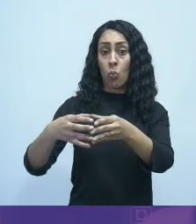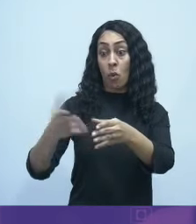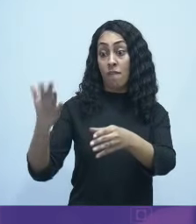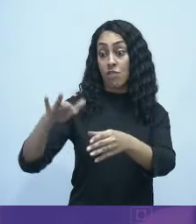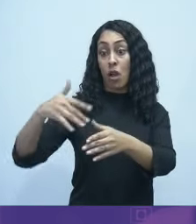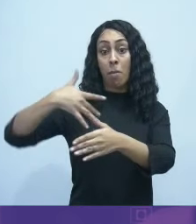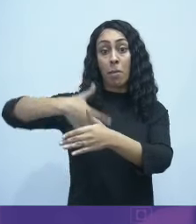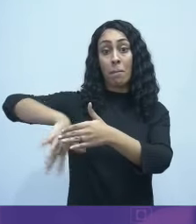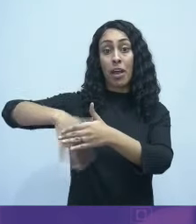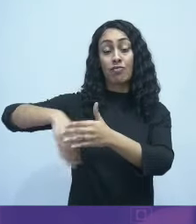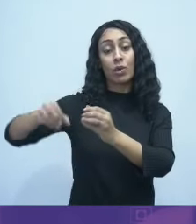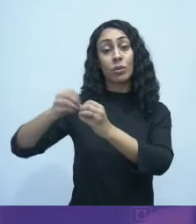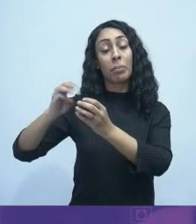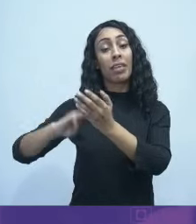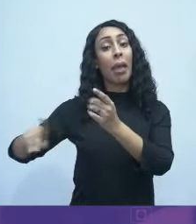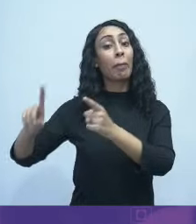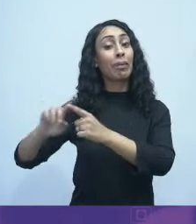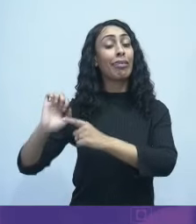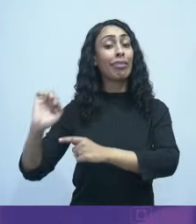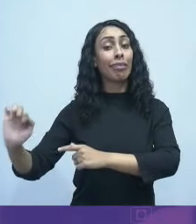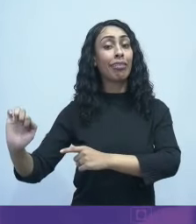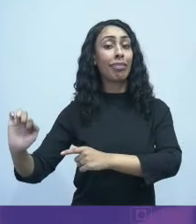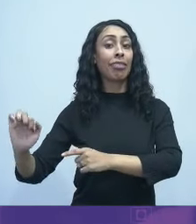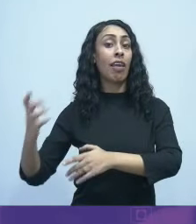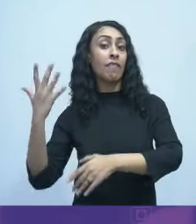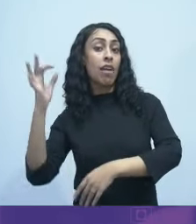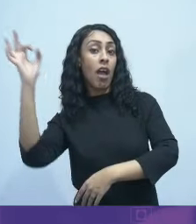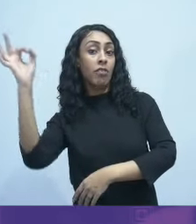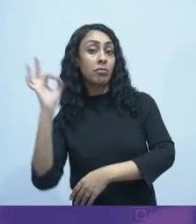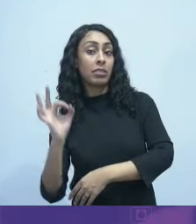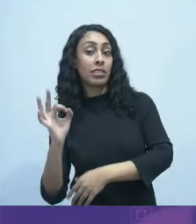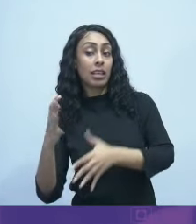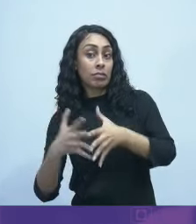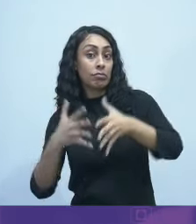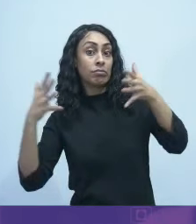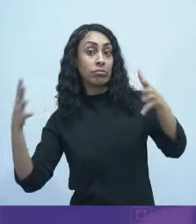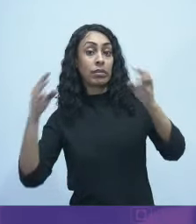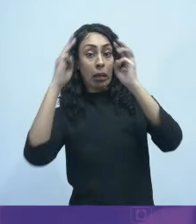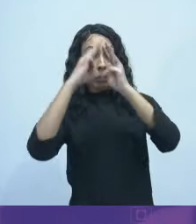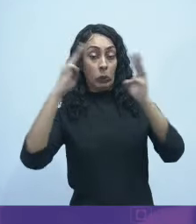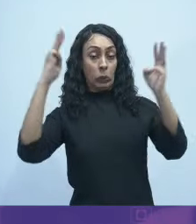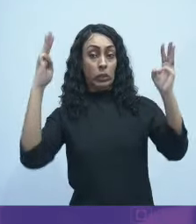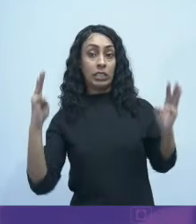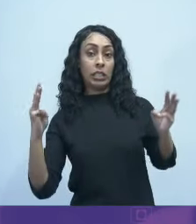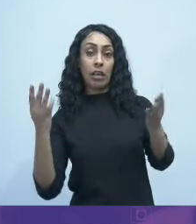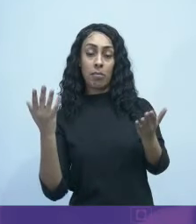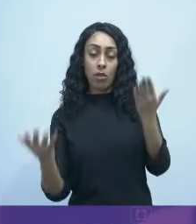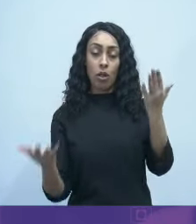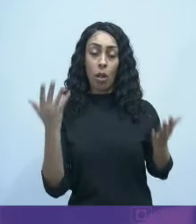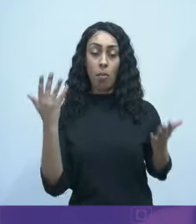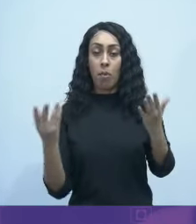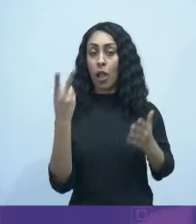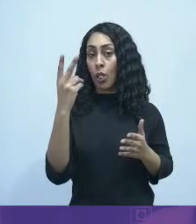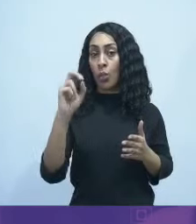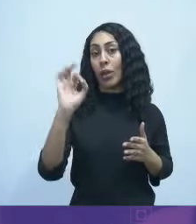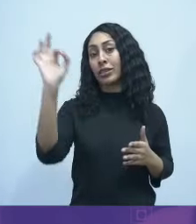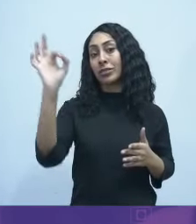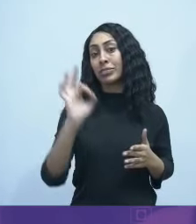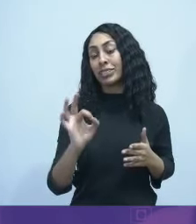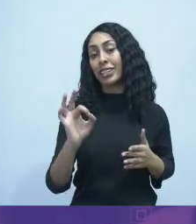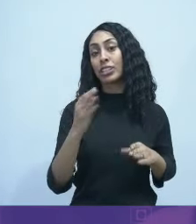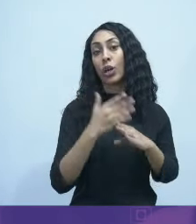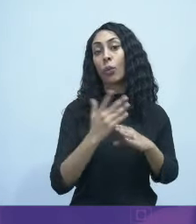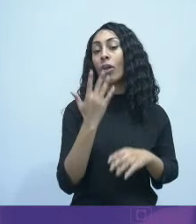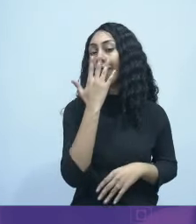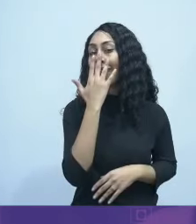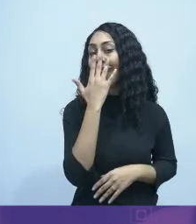BME background, and about 5% for our major partner museums, and that compares to around 20% of the working